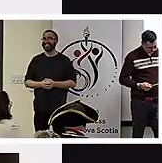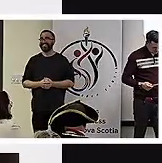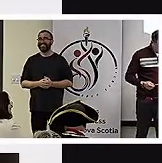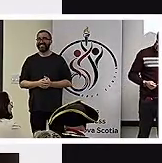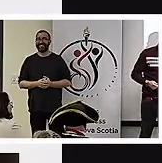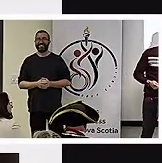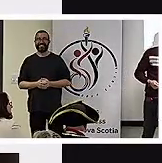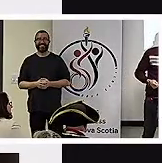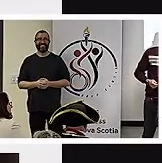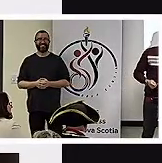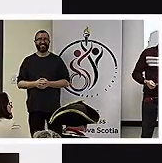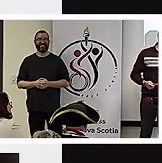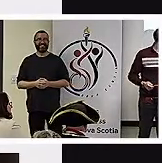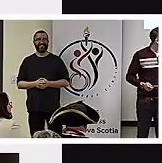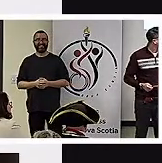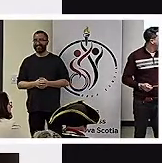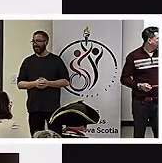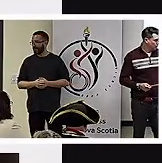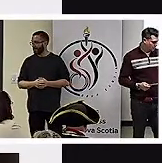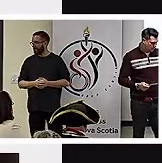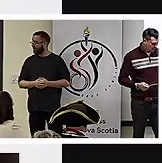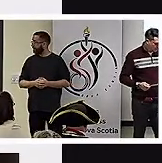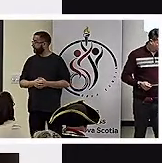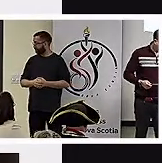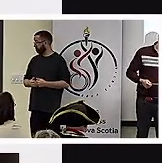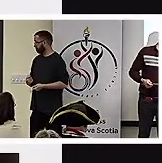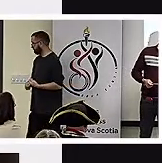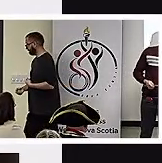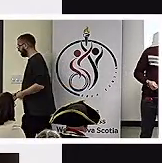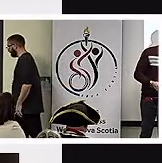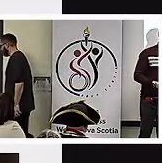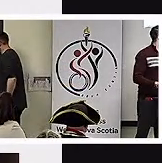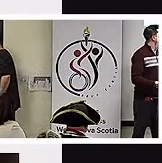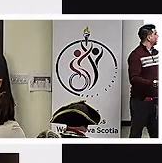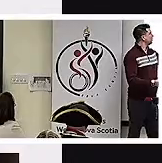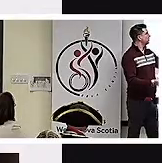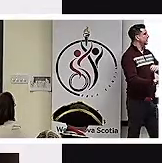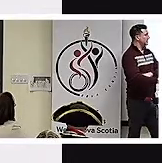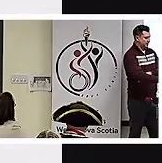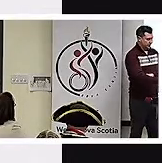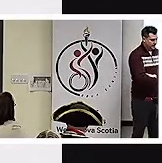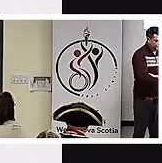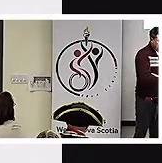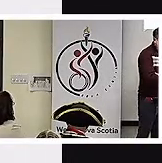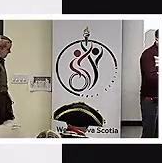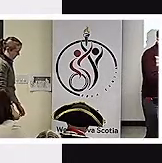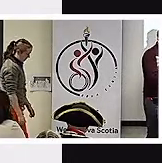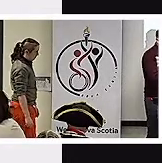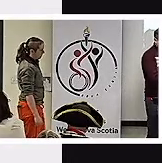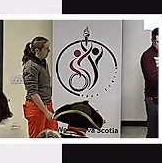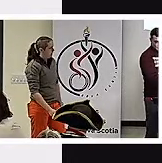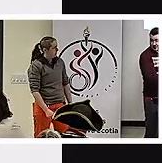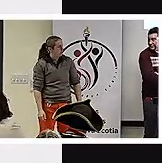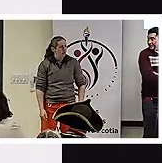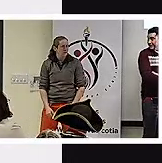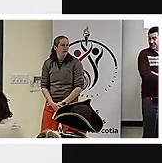All right. So we've got a couple more spots here. So next one, please.